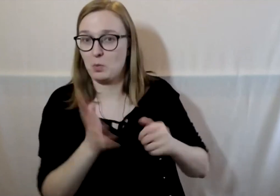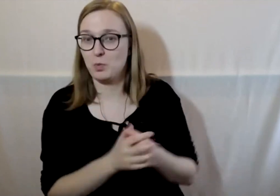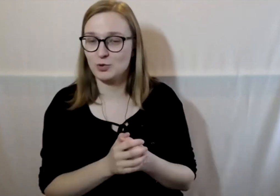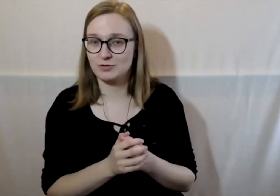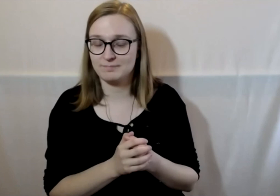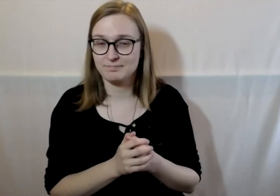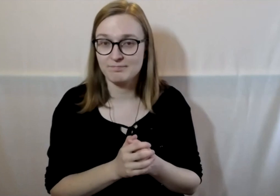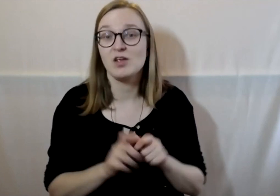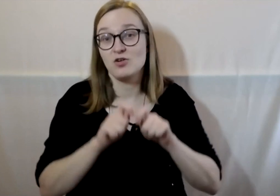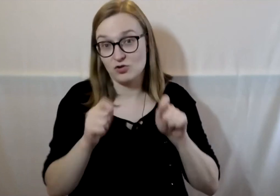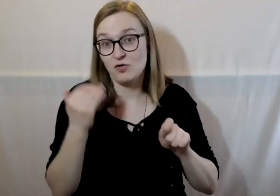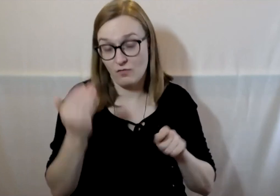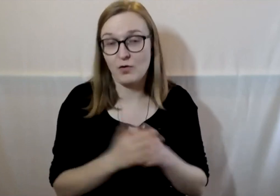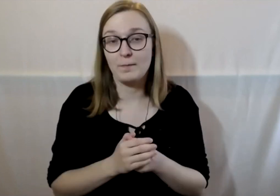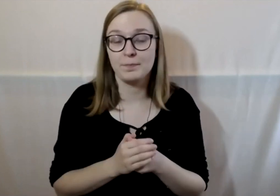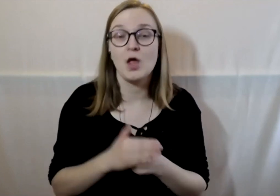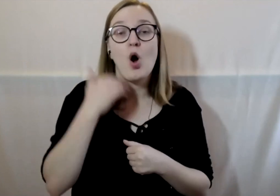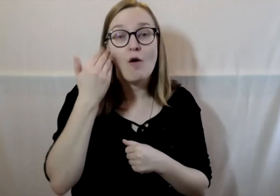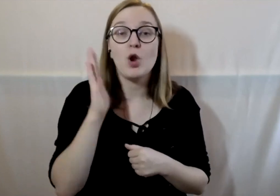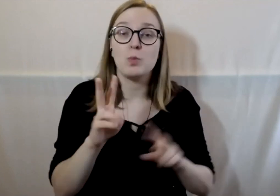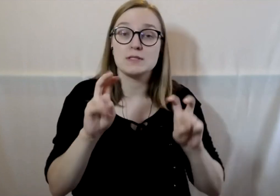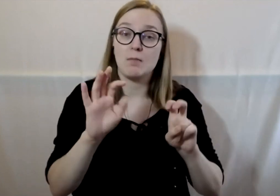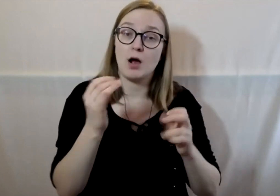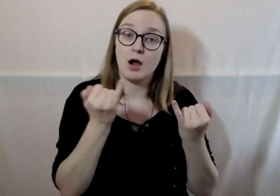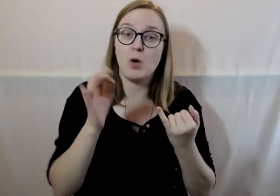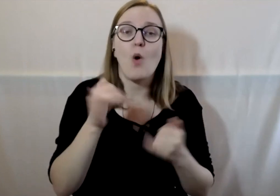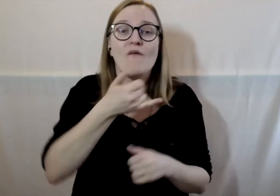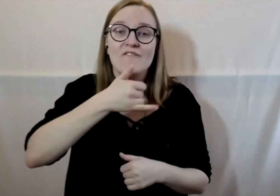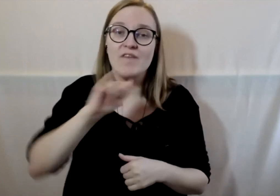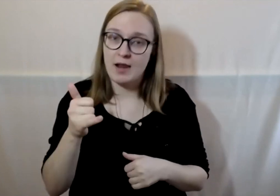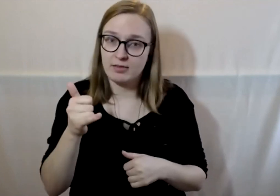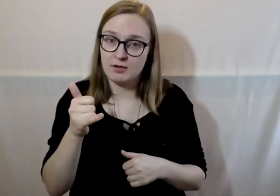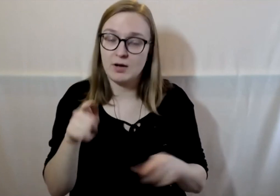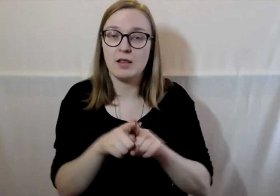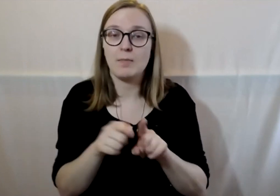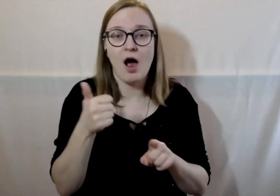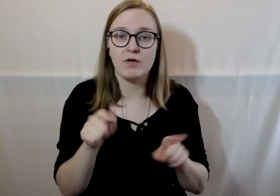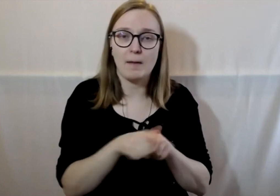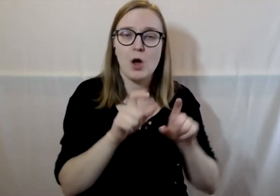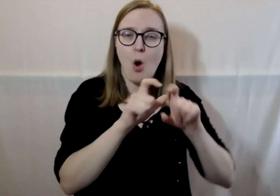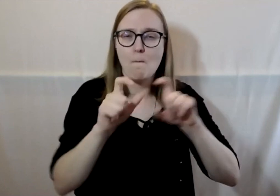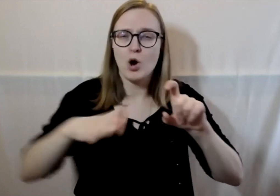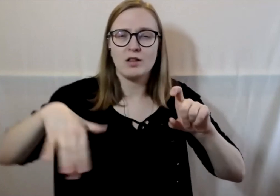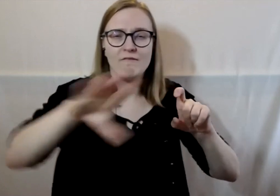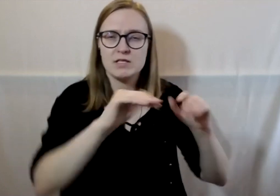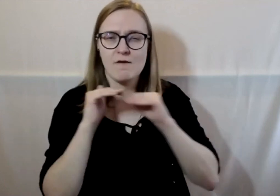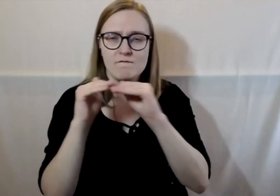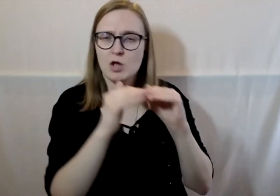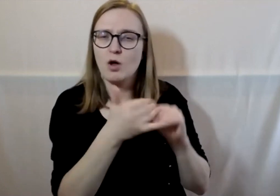to formative assessment and summative assessment, aligning those, and also making sure that we